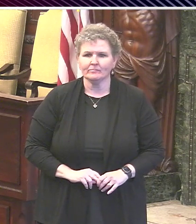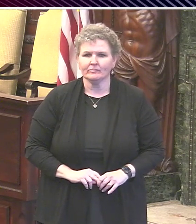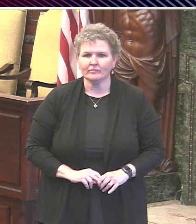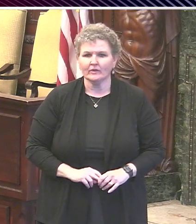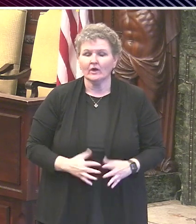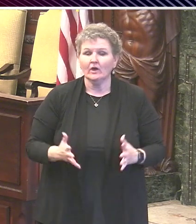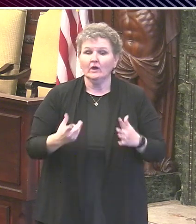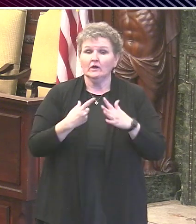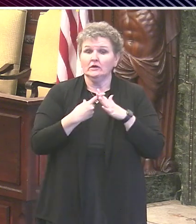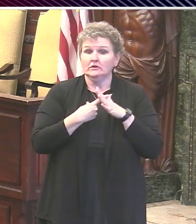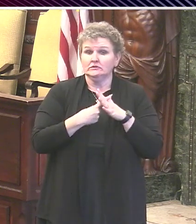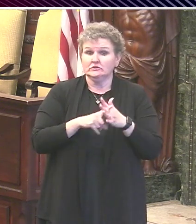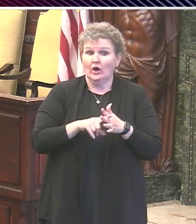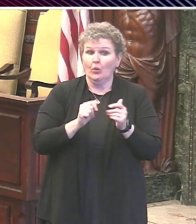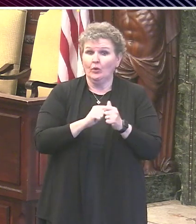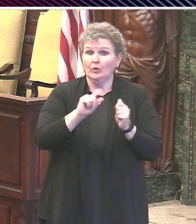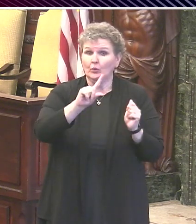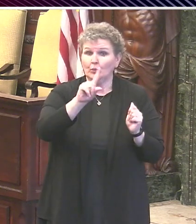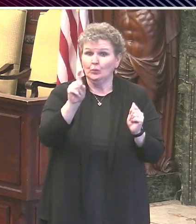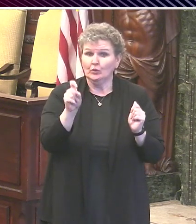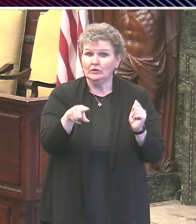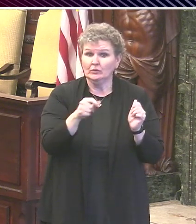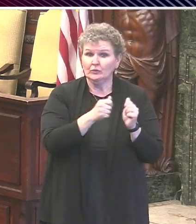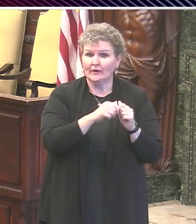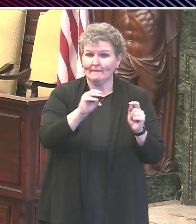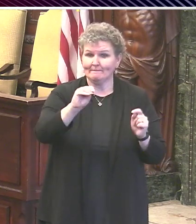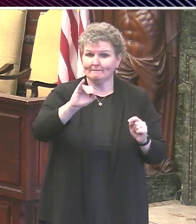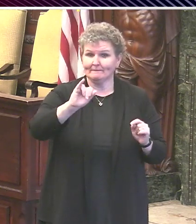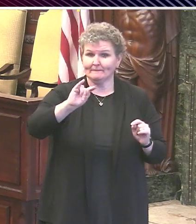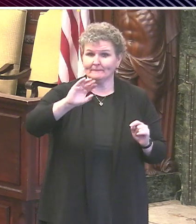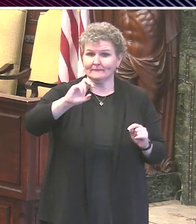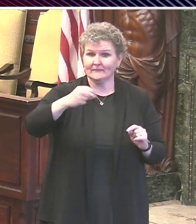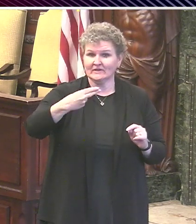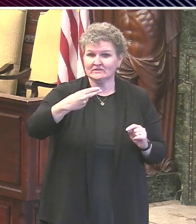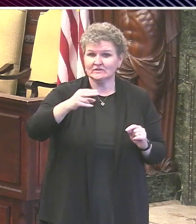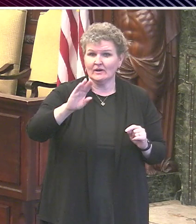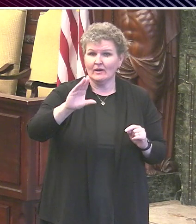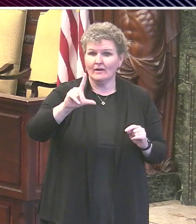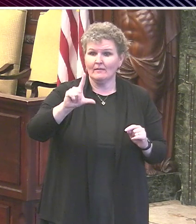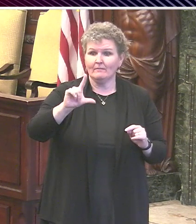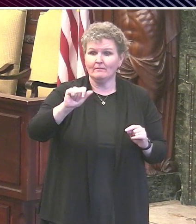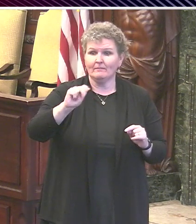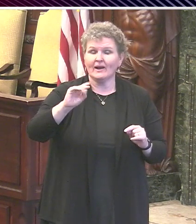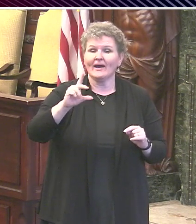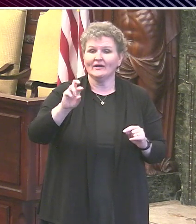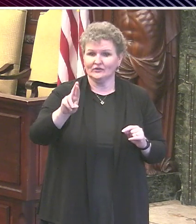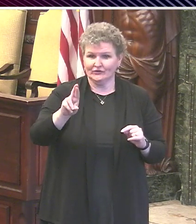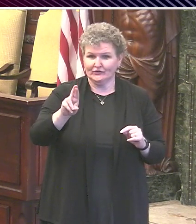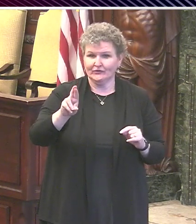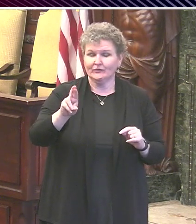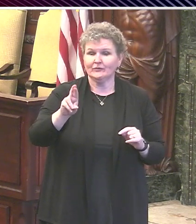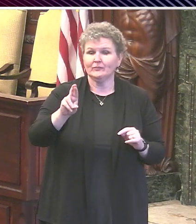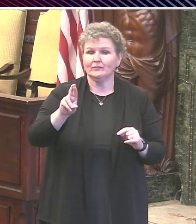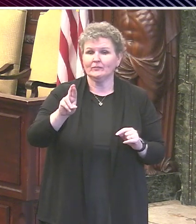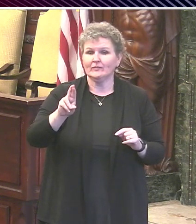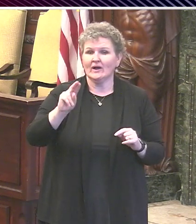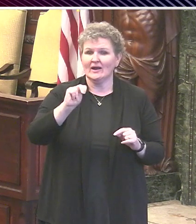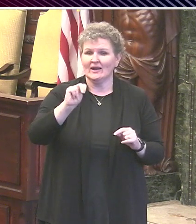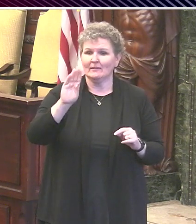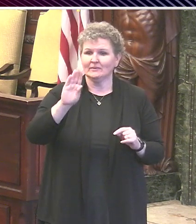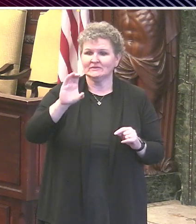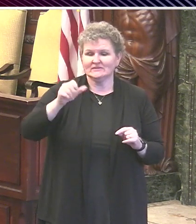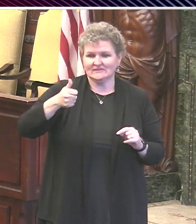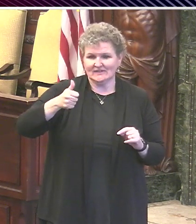begin questions with Mitch Blocker of NBC 10. Mitch? Hey, good afternoon.